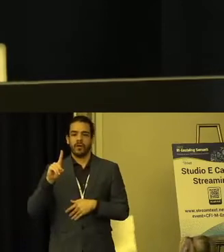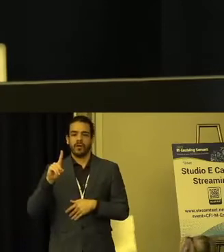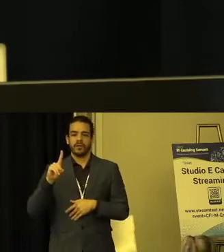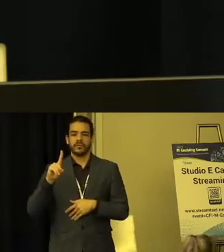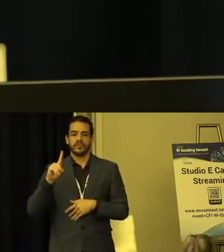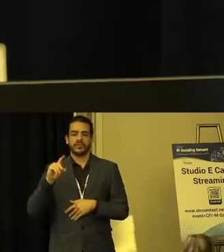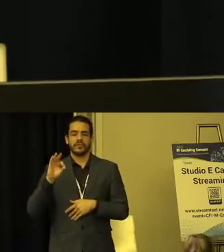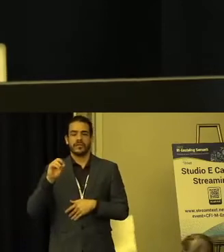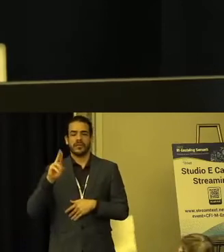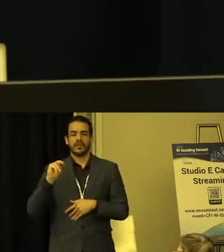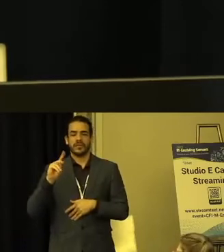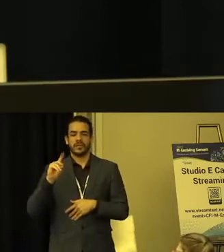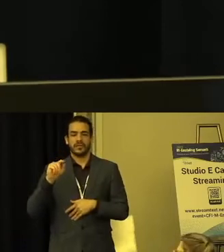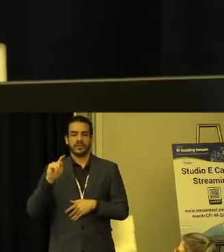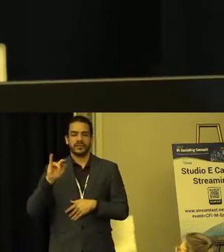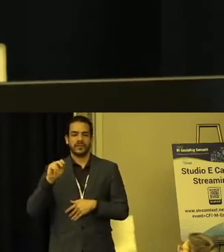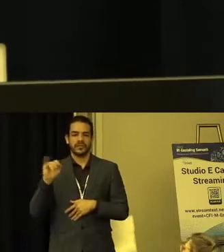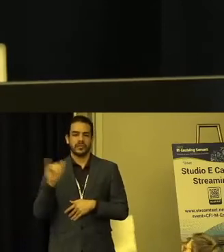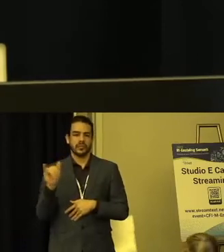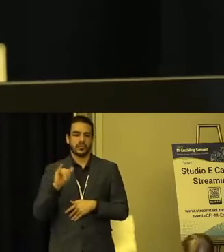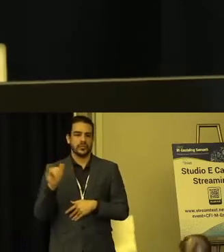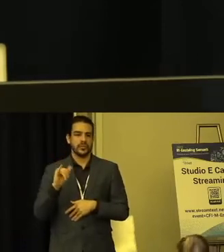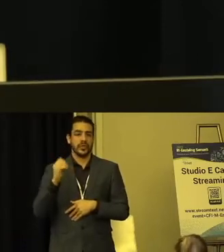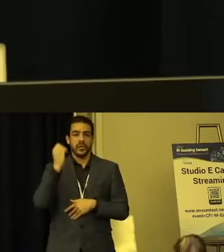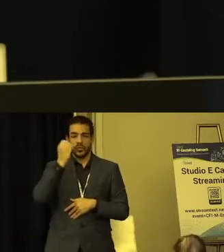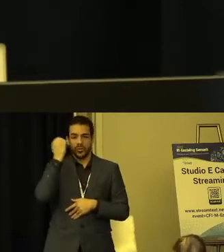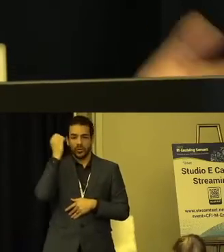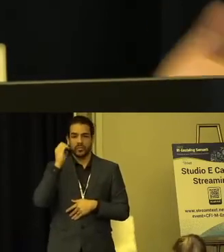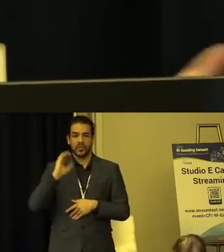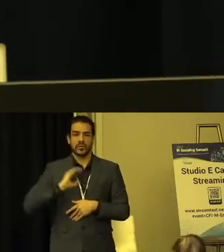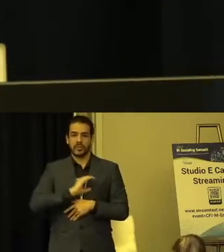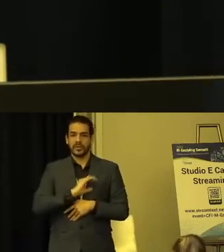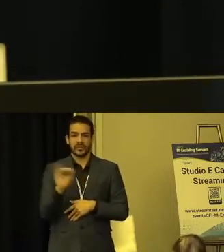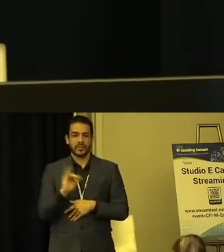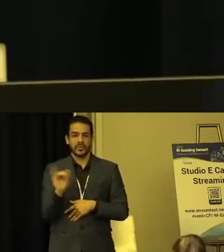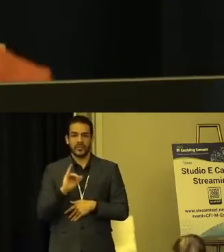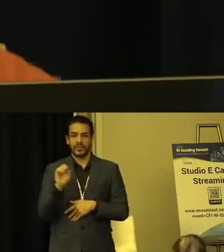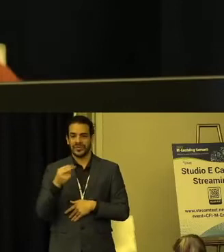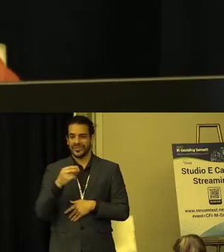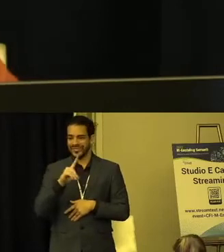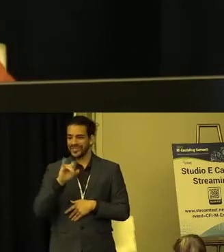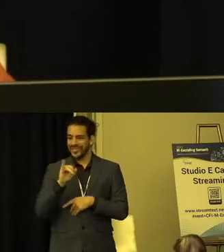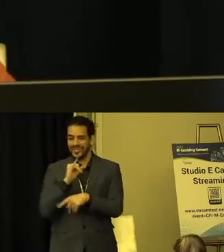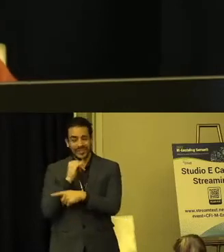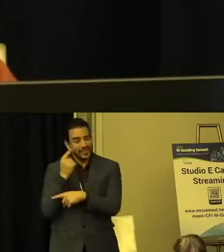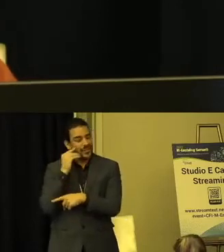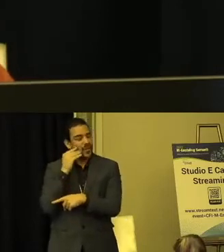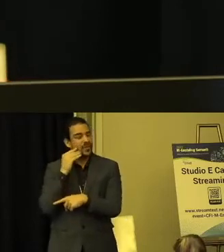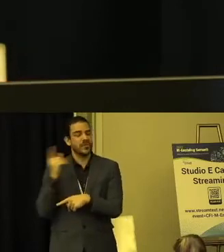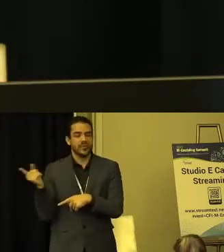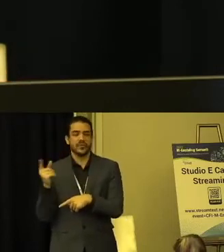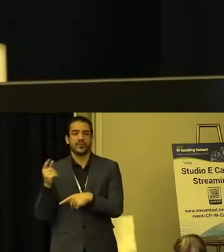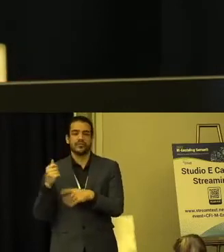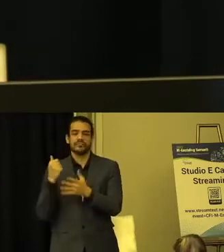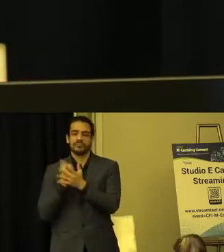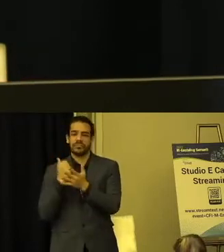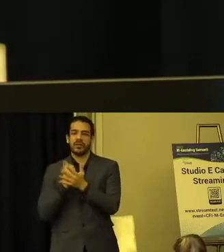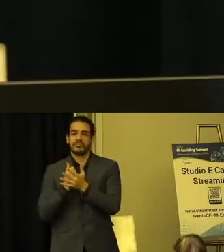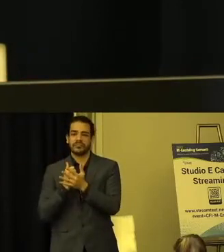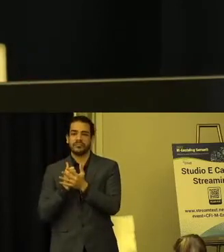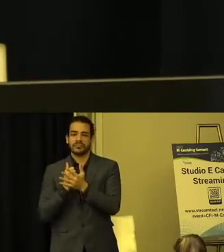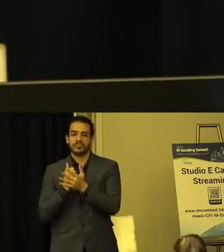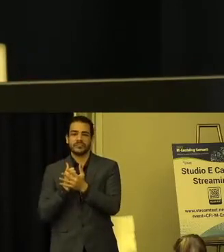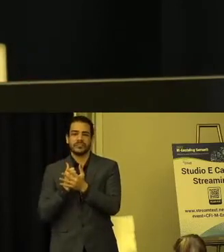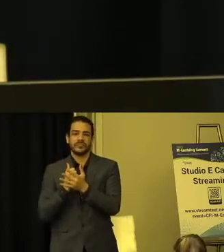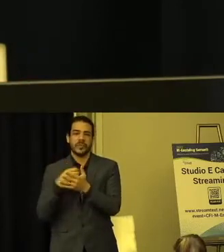strong core support. From the European Commission, Judy, you helped get some really great projects. There are a series of them